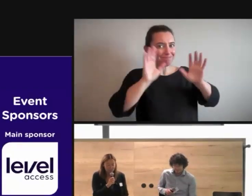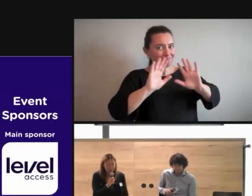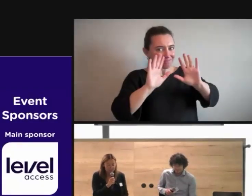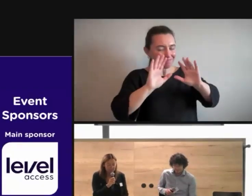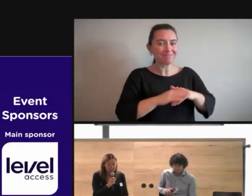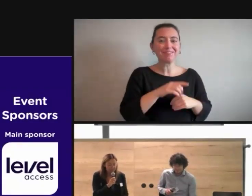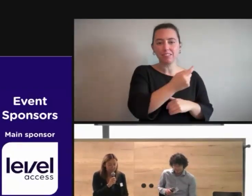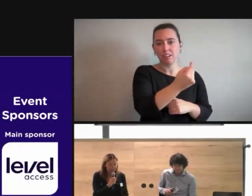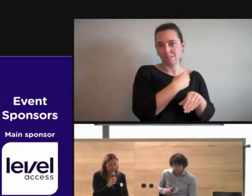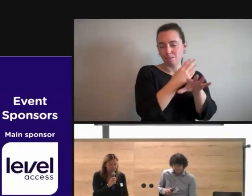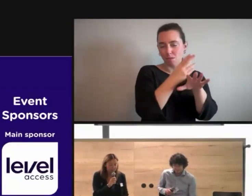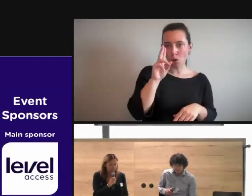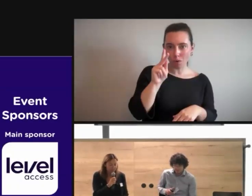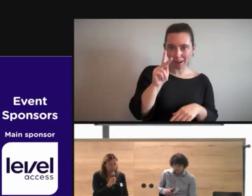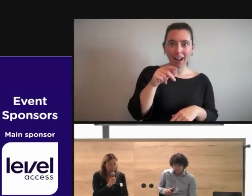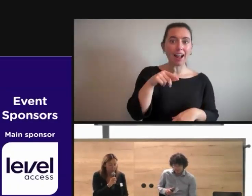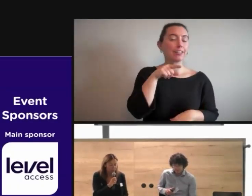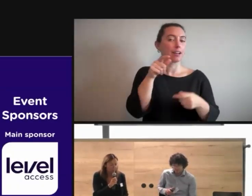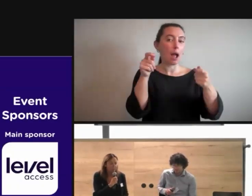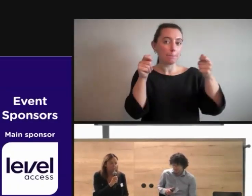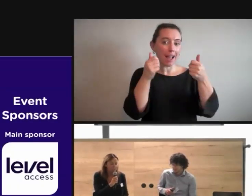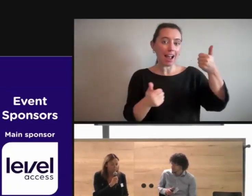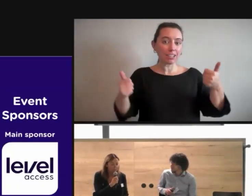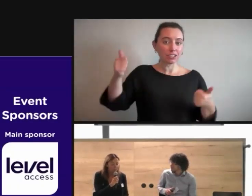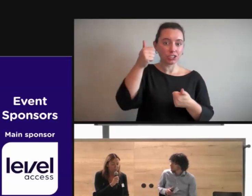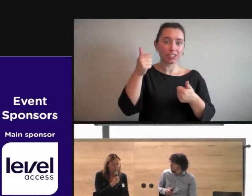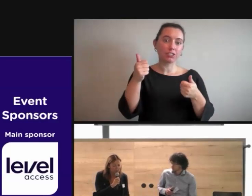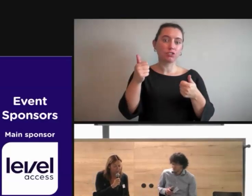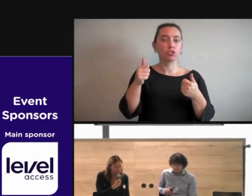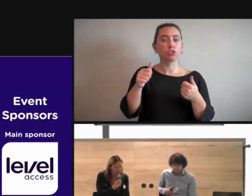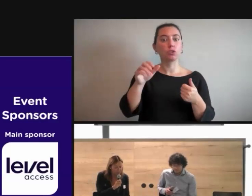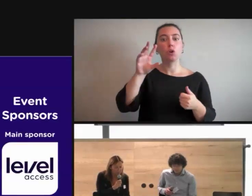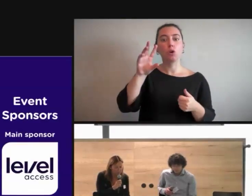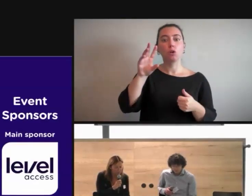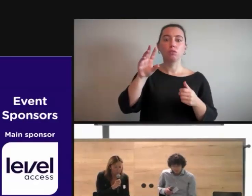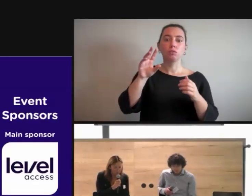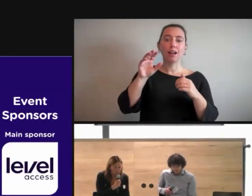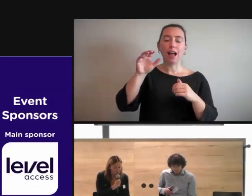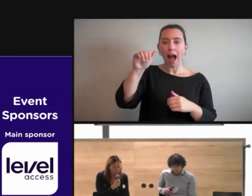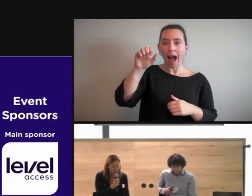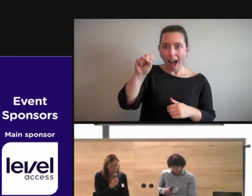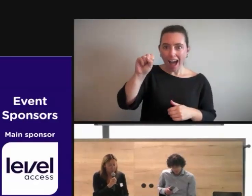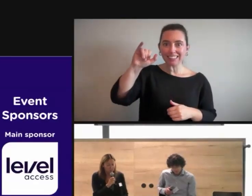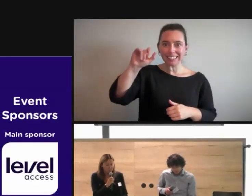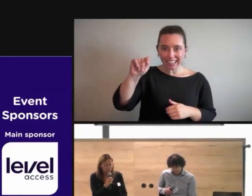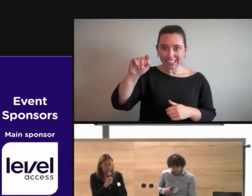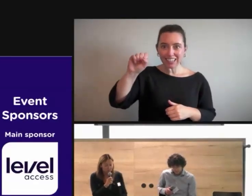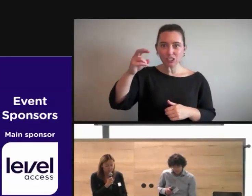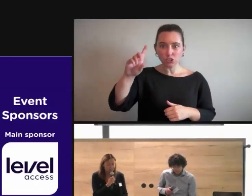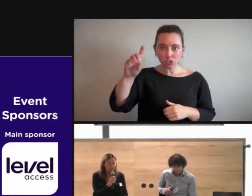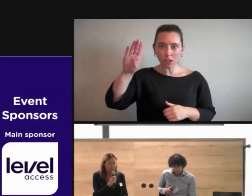And John is the managing director of As It Should Be, or the web as it should be, internet as it should be, the whole world as it should be. I can't remember what it